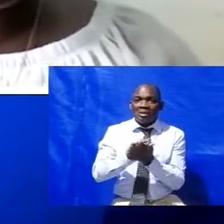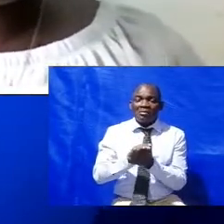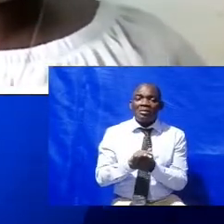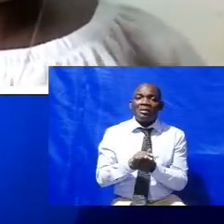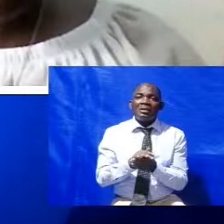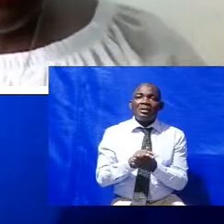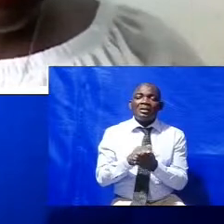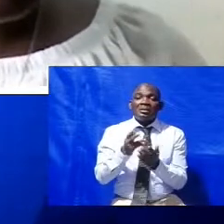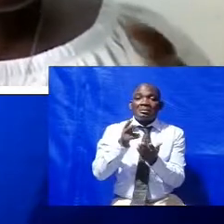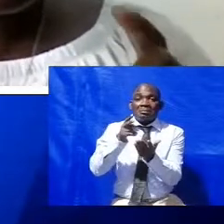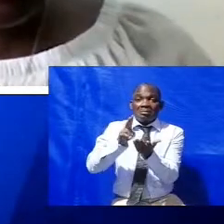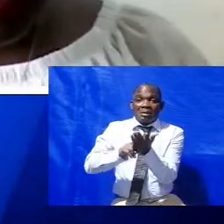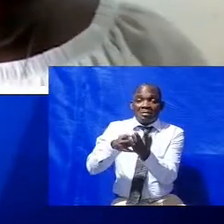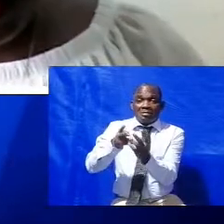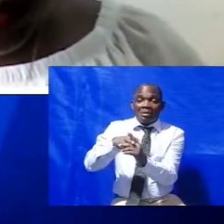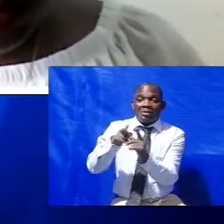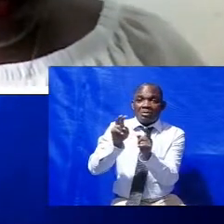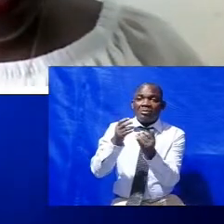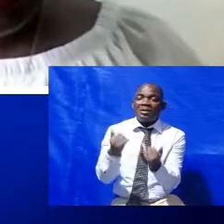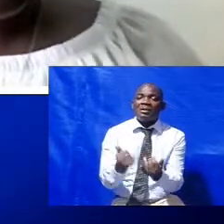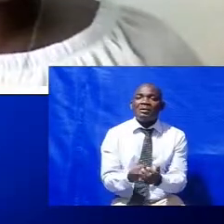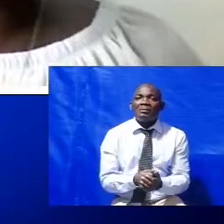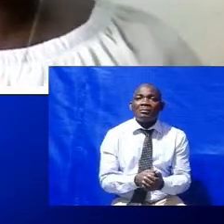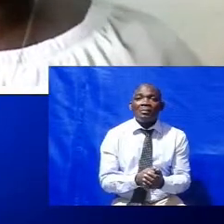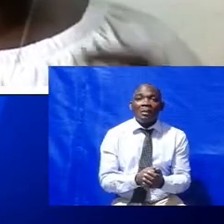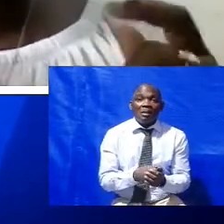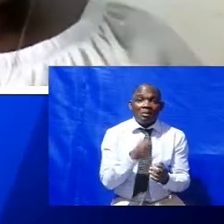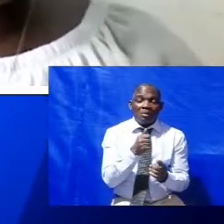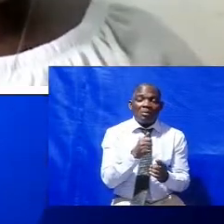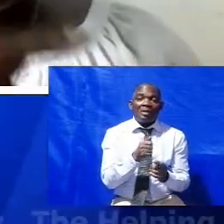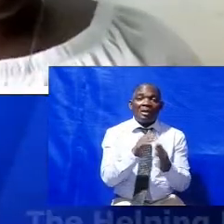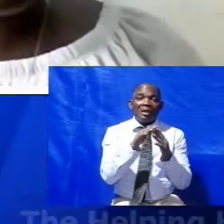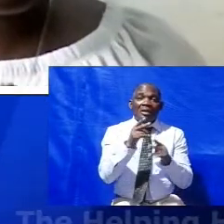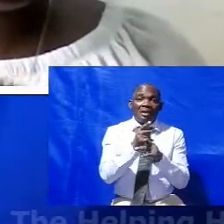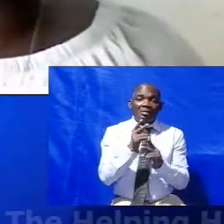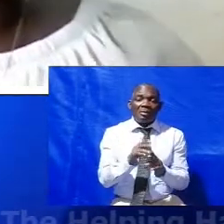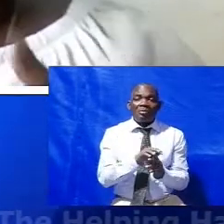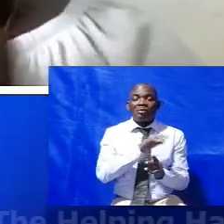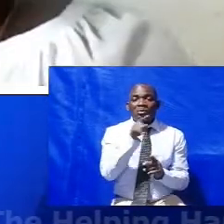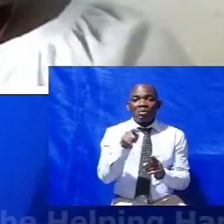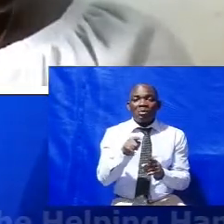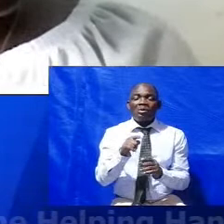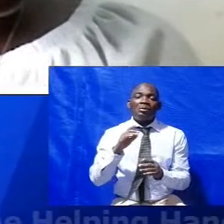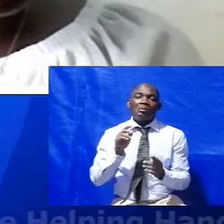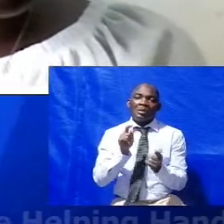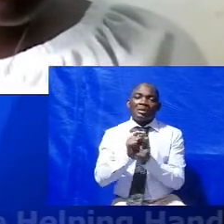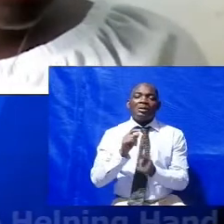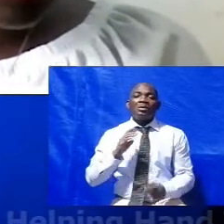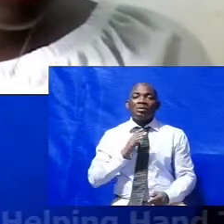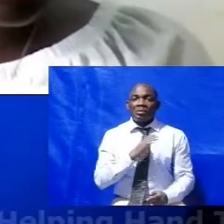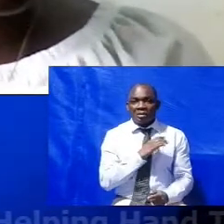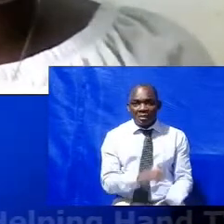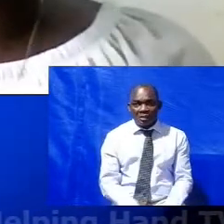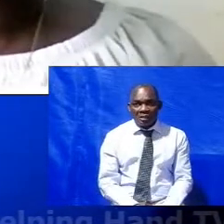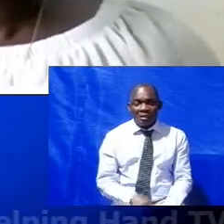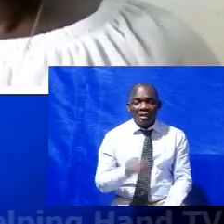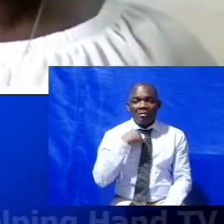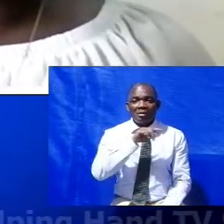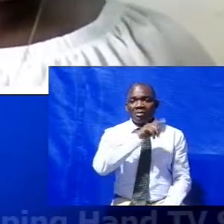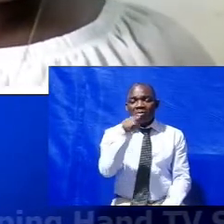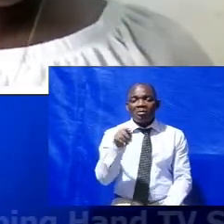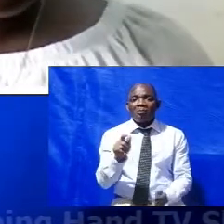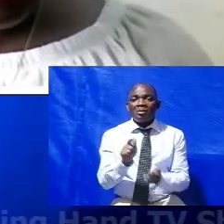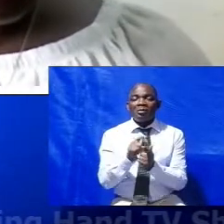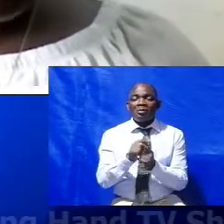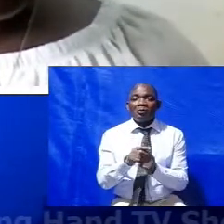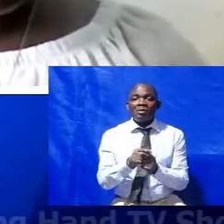housekeeper will file the case for you. Okay. And now you with the housekeeper will go to the disciplinary committee. So